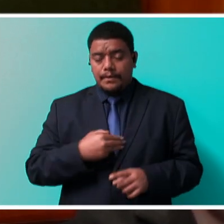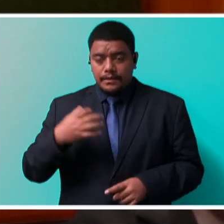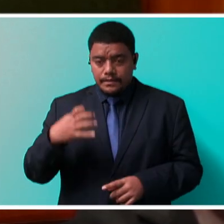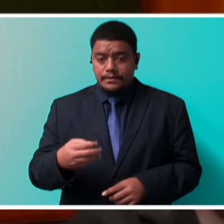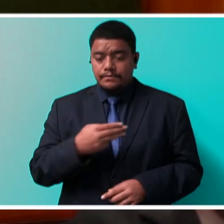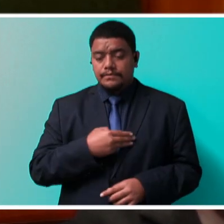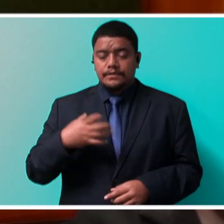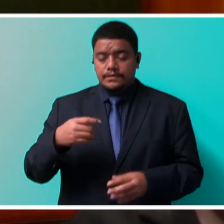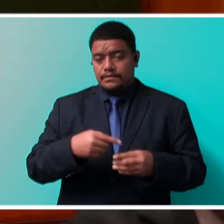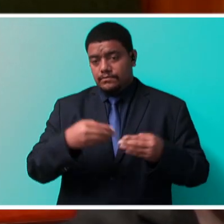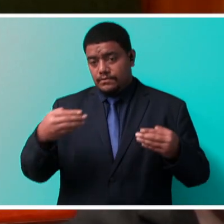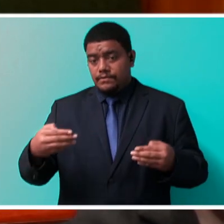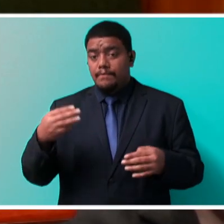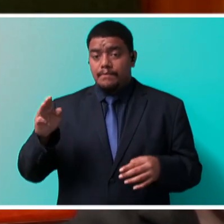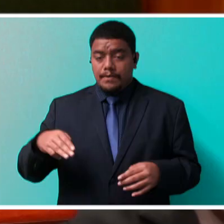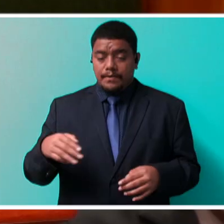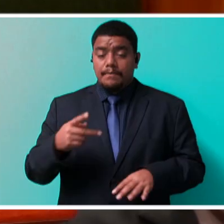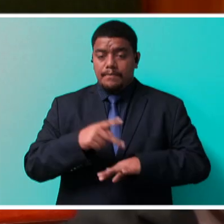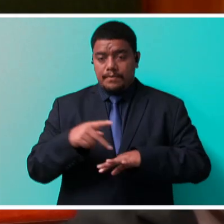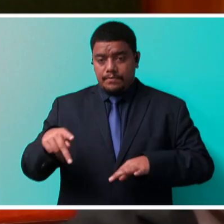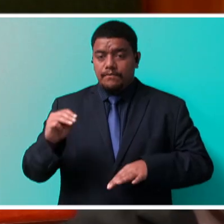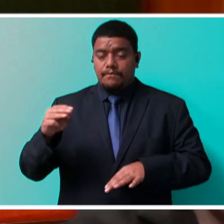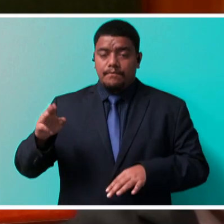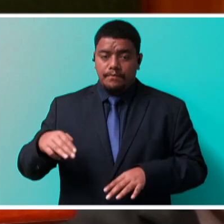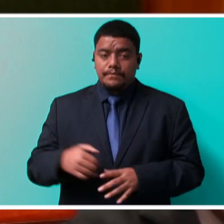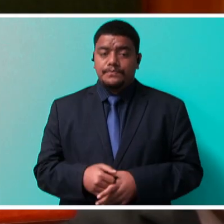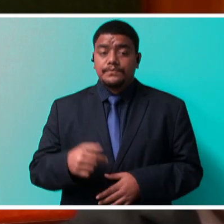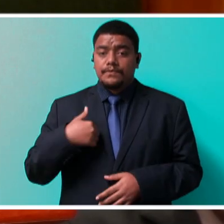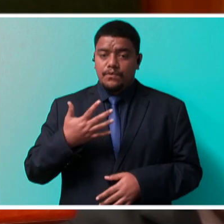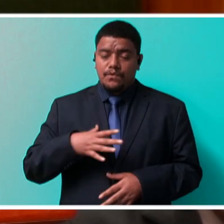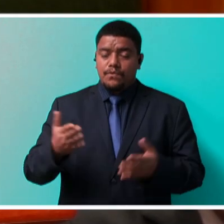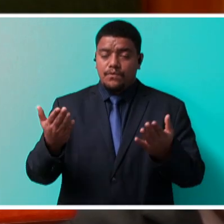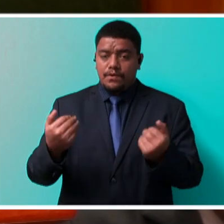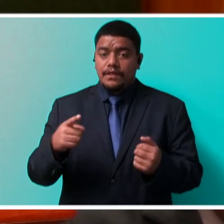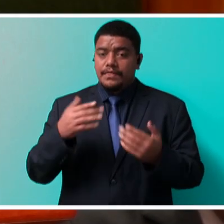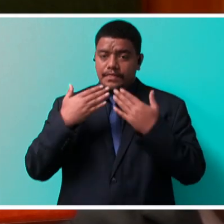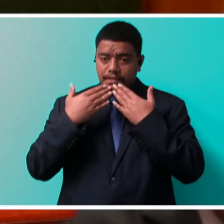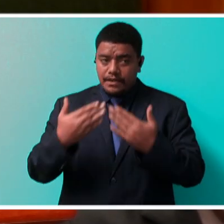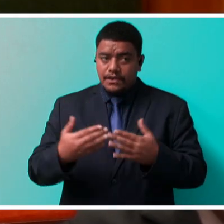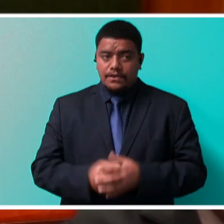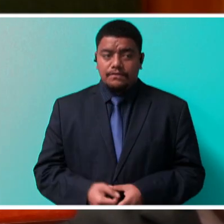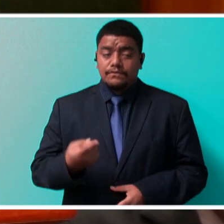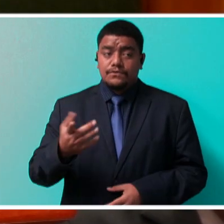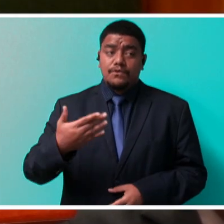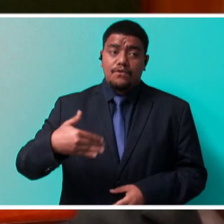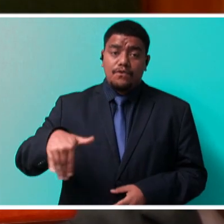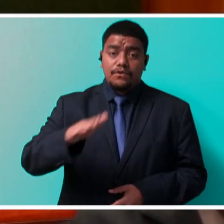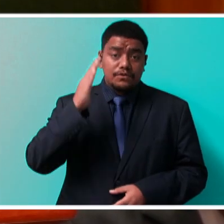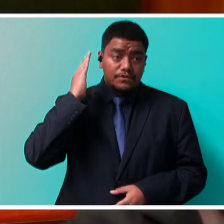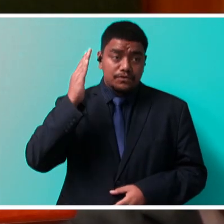Opposition, Assistant Ministers, Honorable Members of Parliament, I would also like to welcome and say thank you to all the